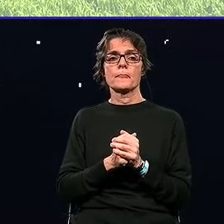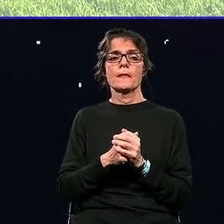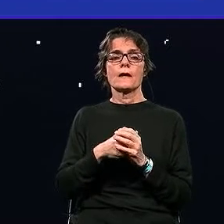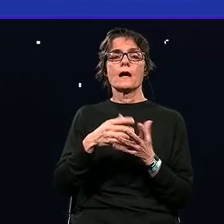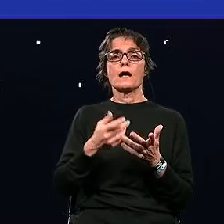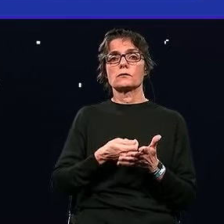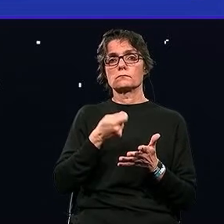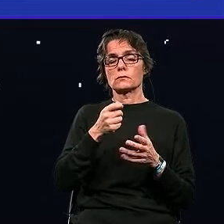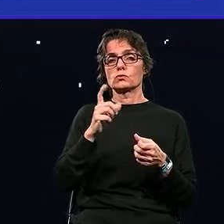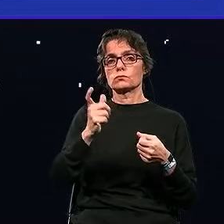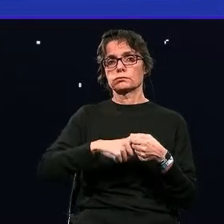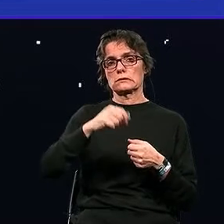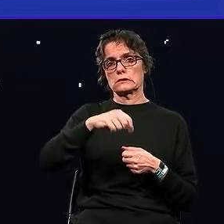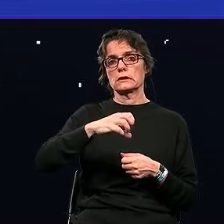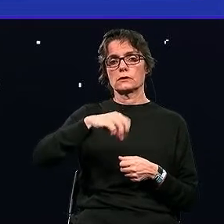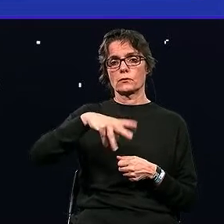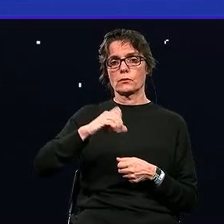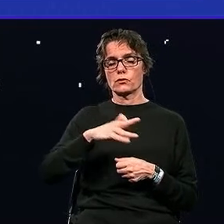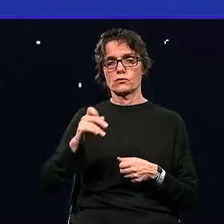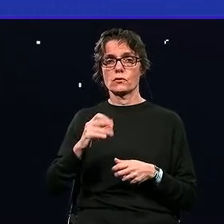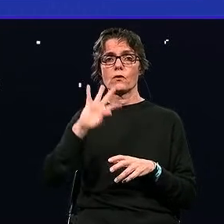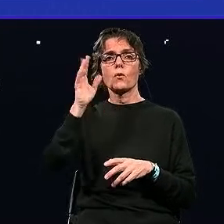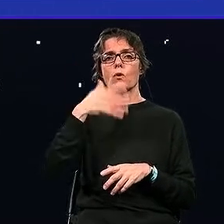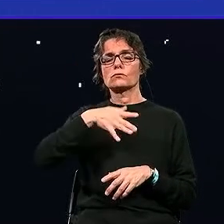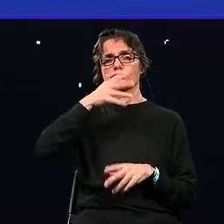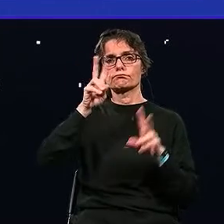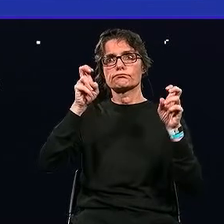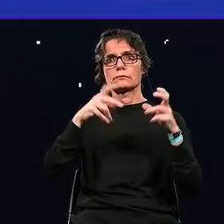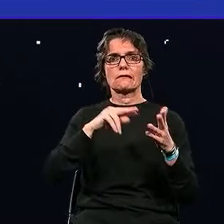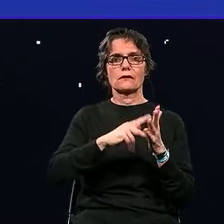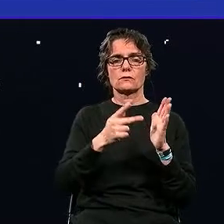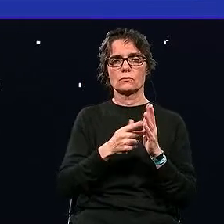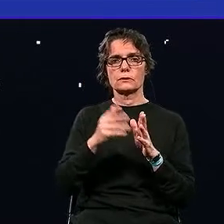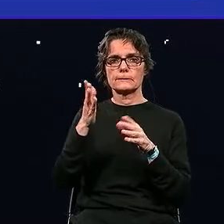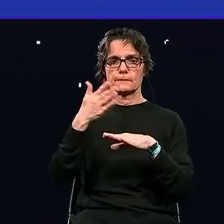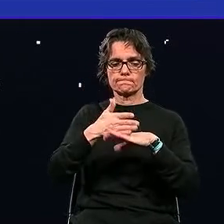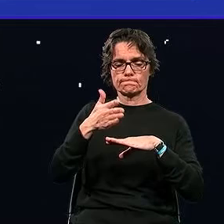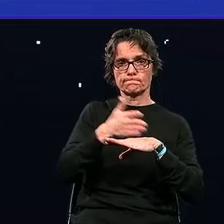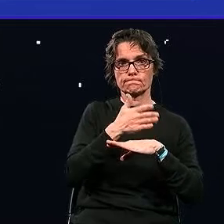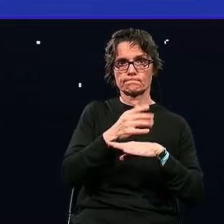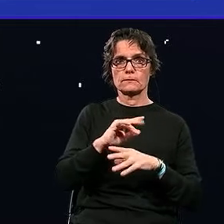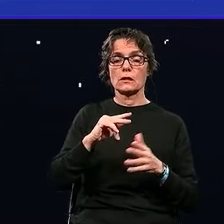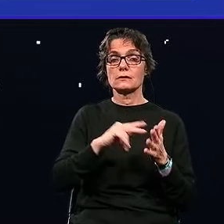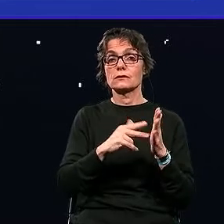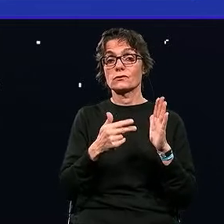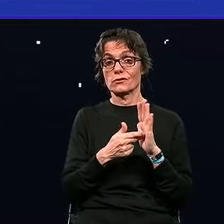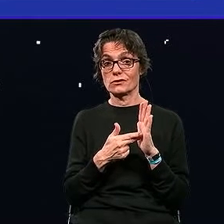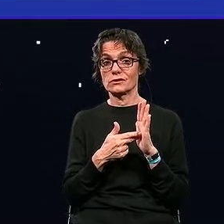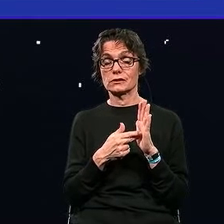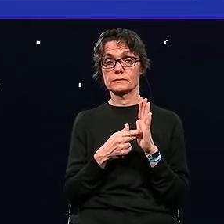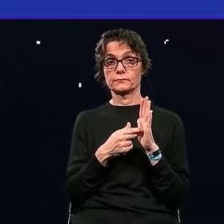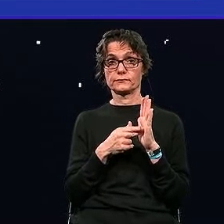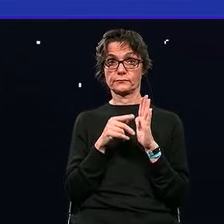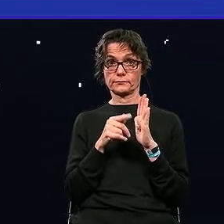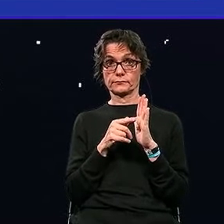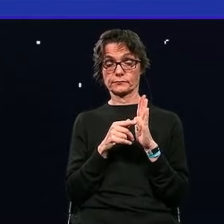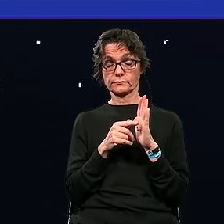Now, technology has 2 parts. We have to acknowledge that technology is actually one of